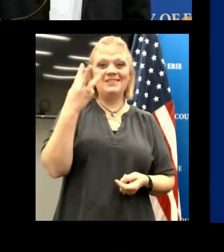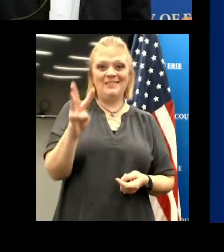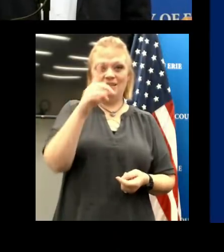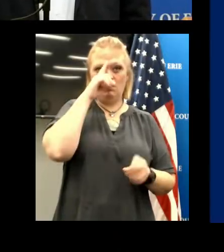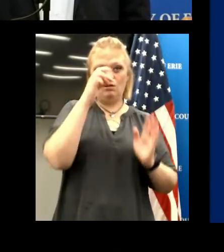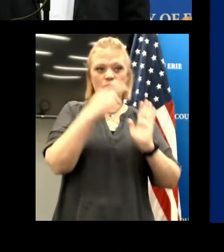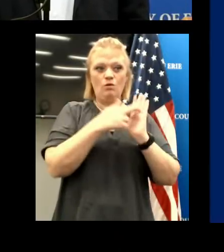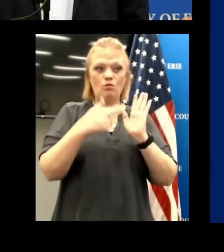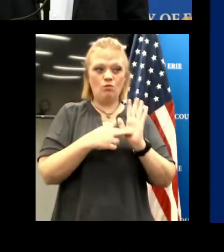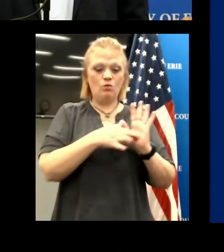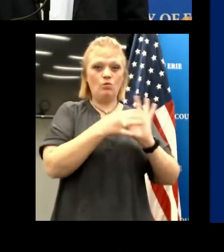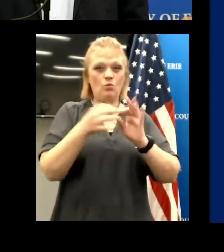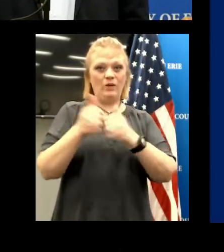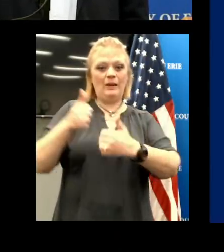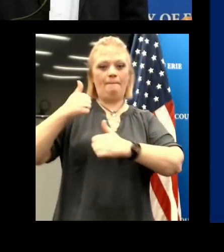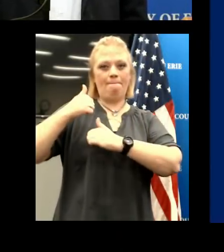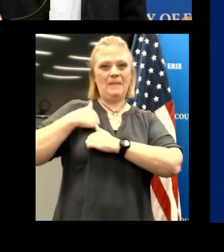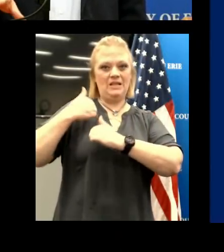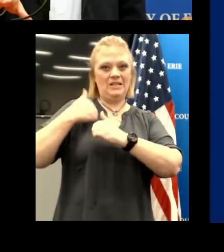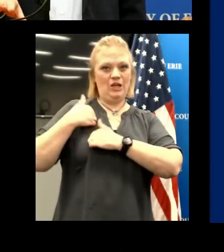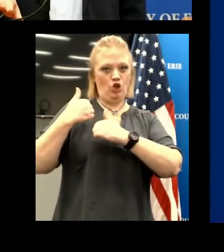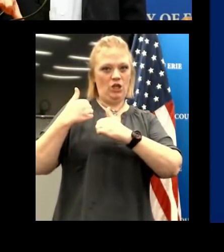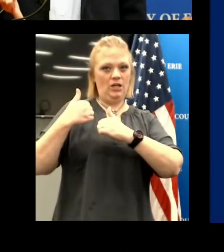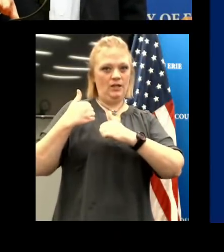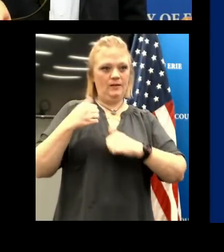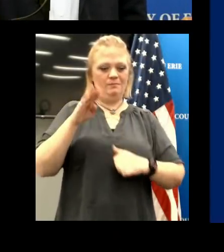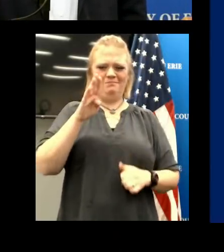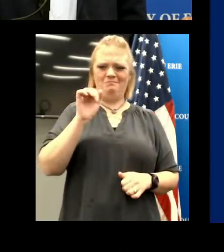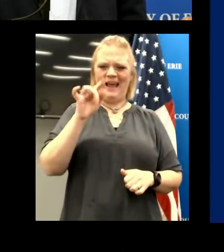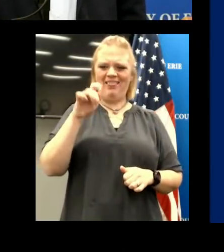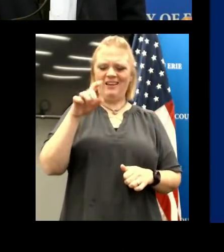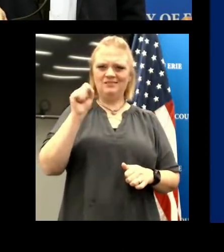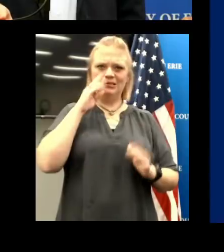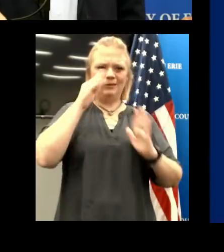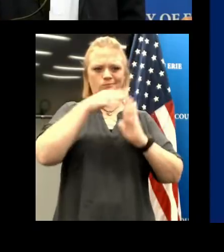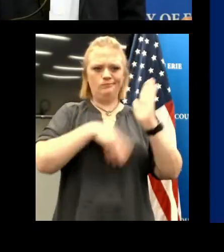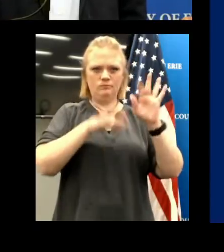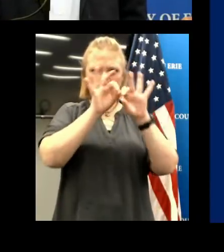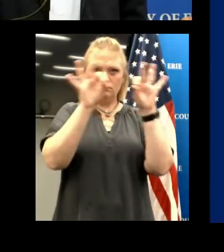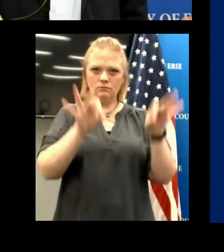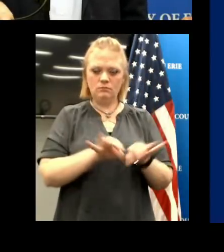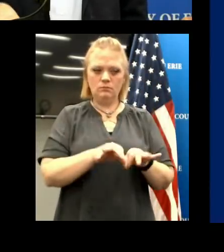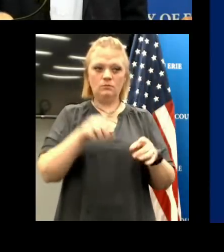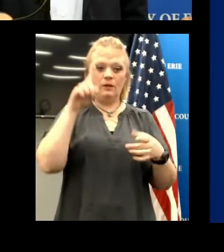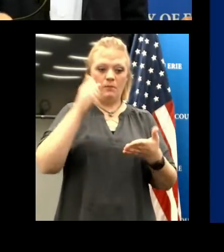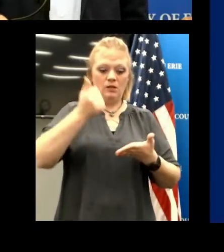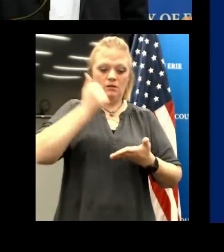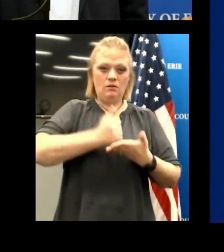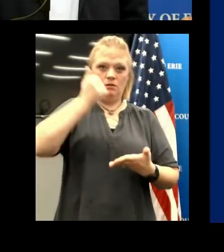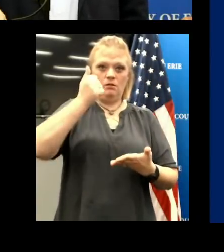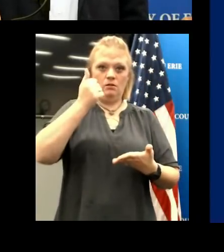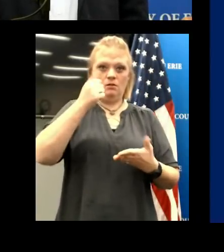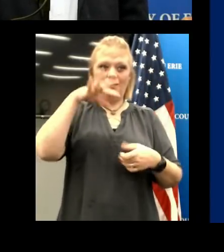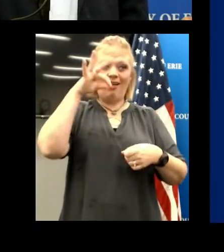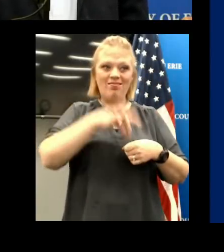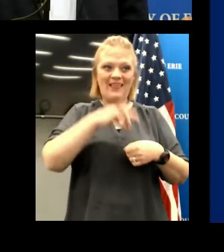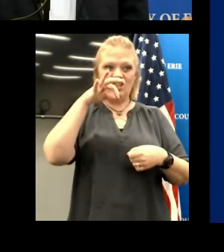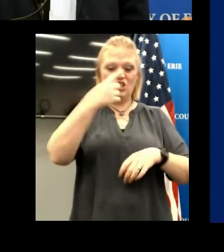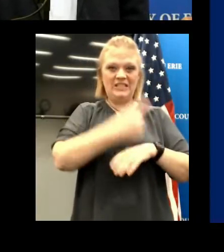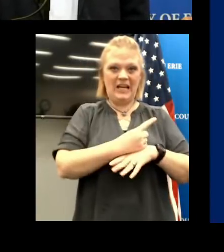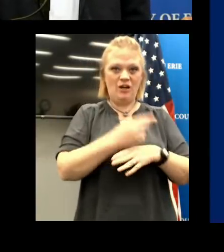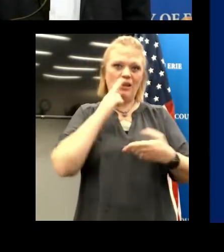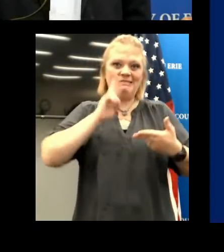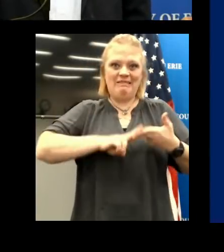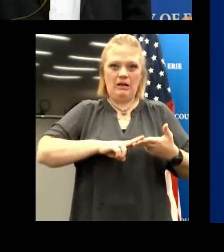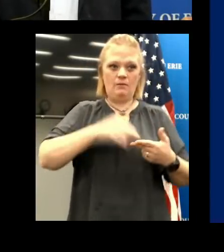rules associated with military ballots. New York rules are you have to have it postmarked by Election Day. If we have a serviceman